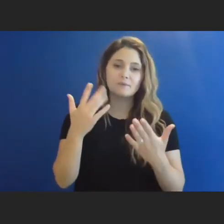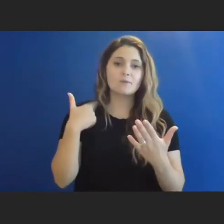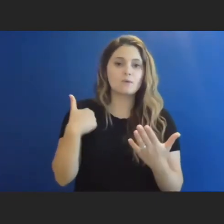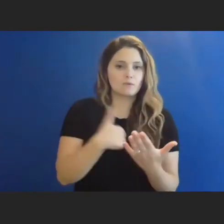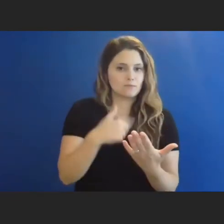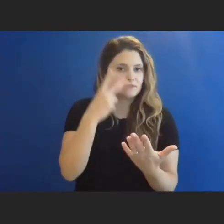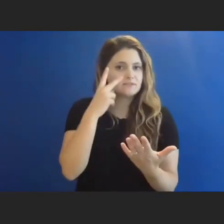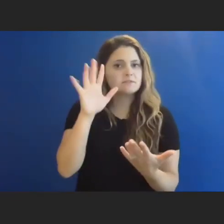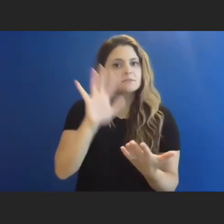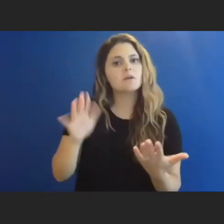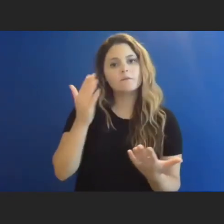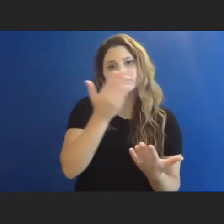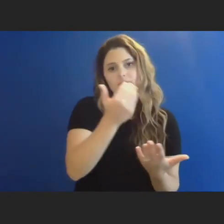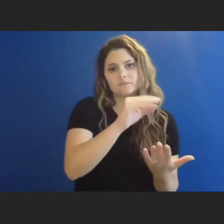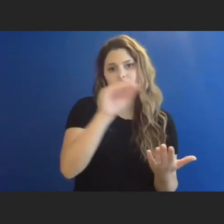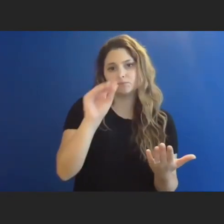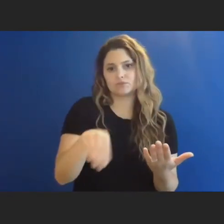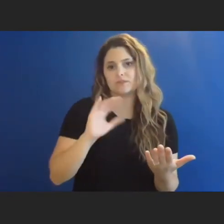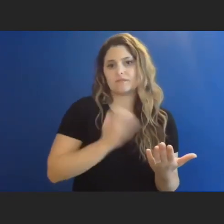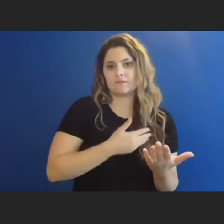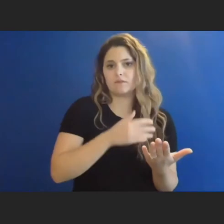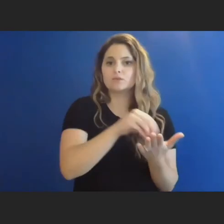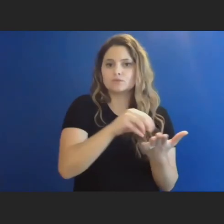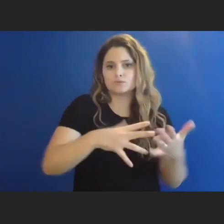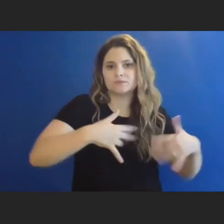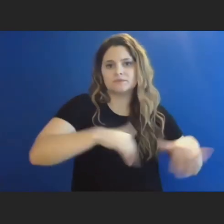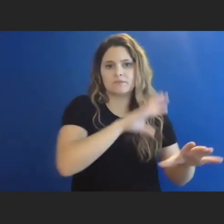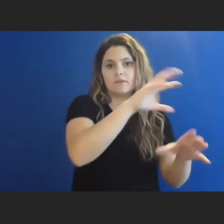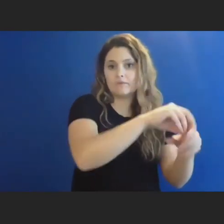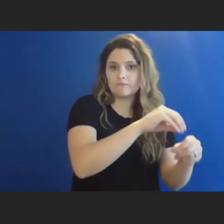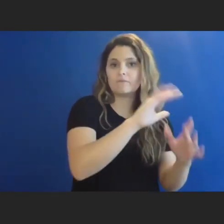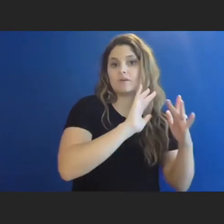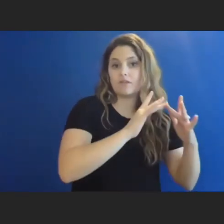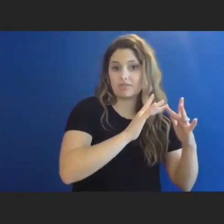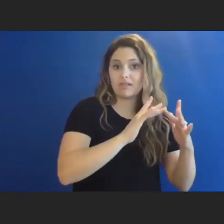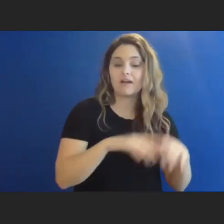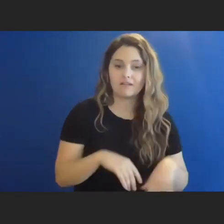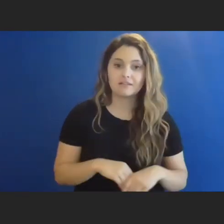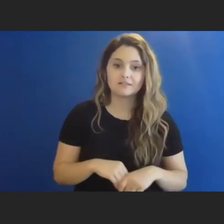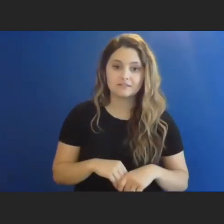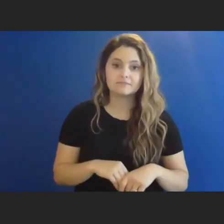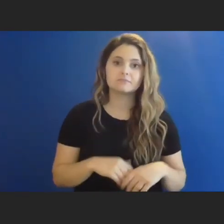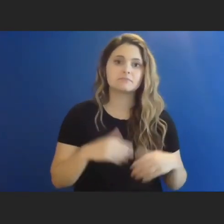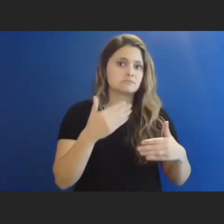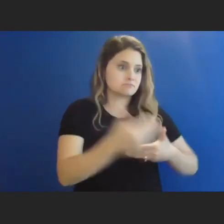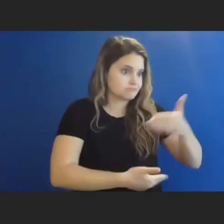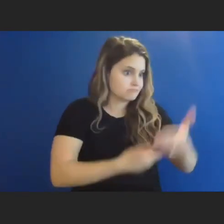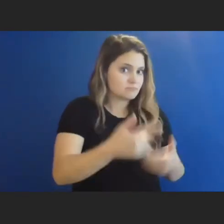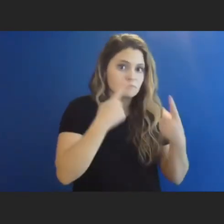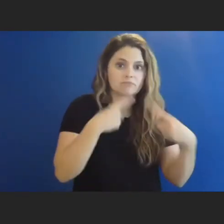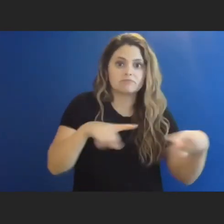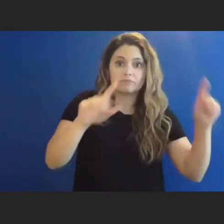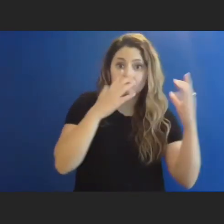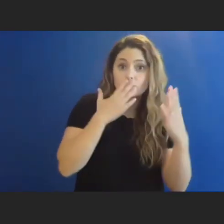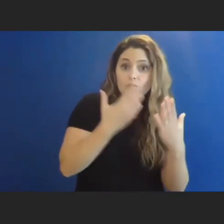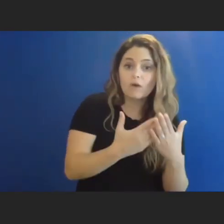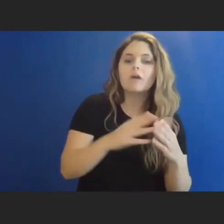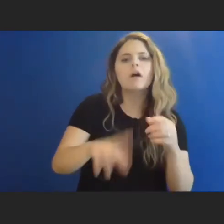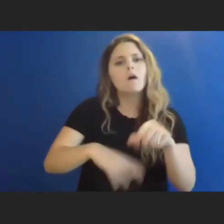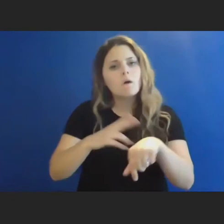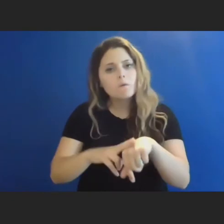see about 15% of our kids still participating virtually. That's going really well. And of